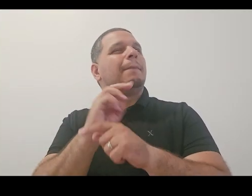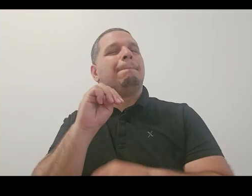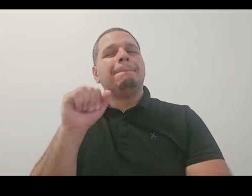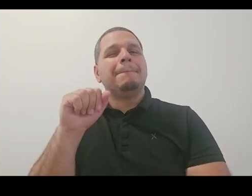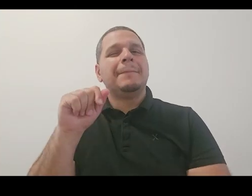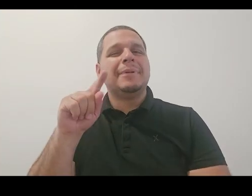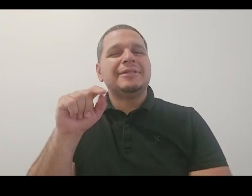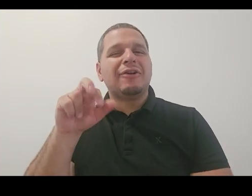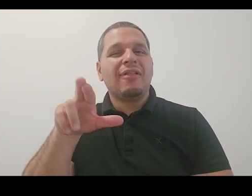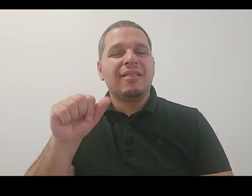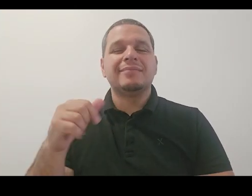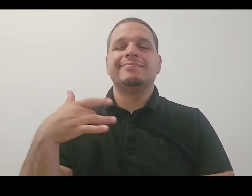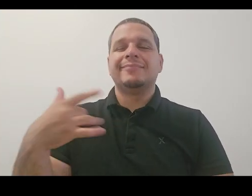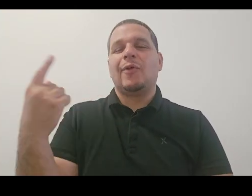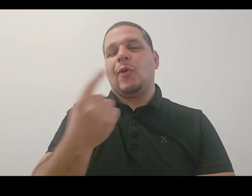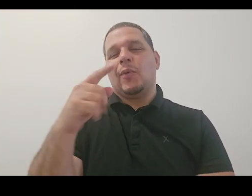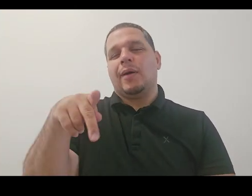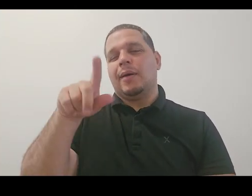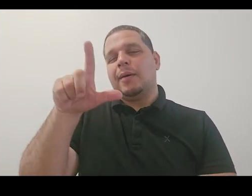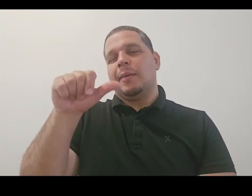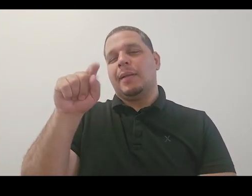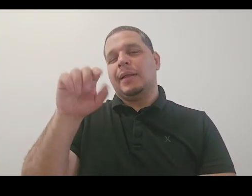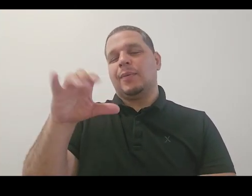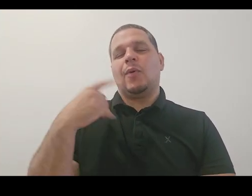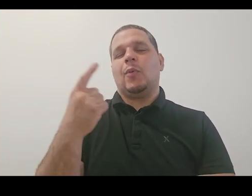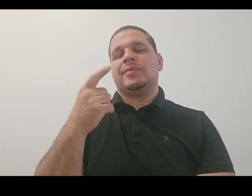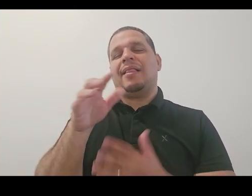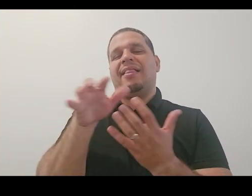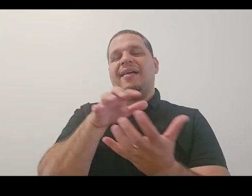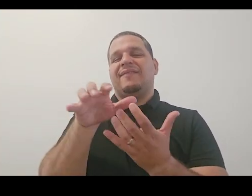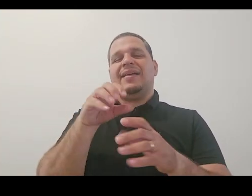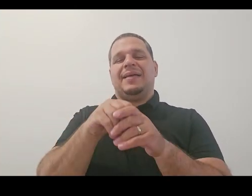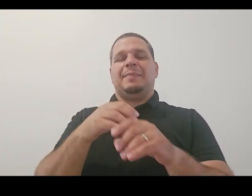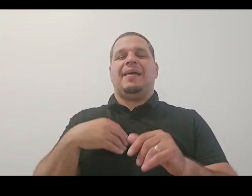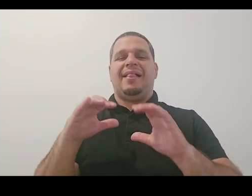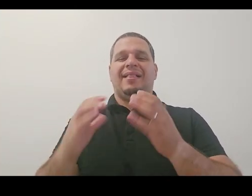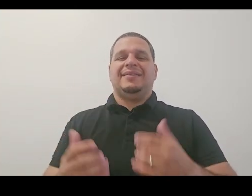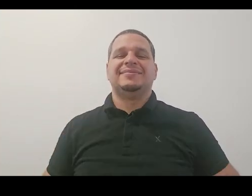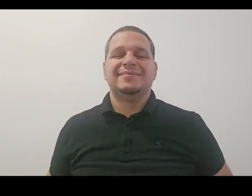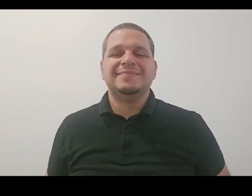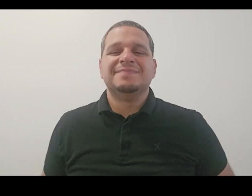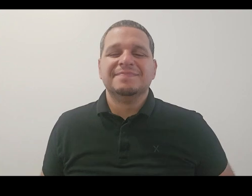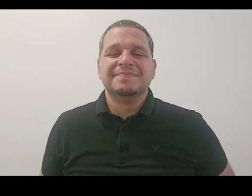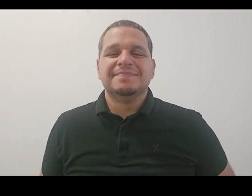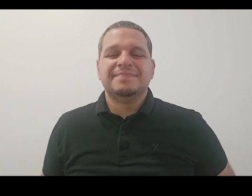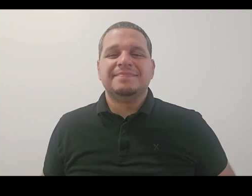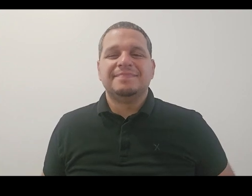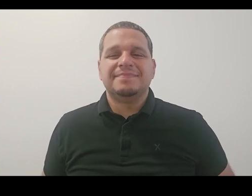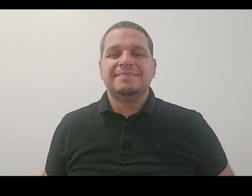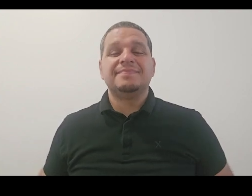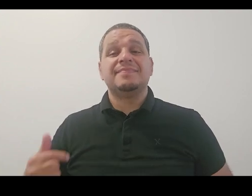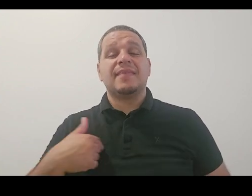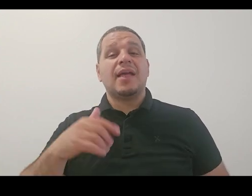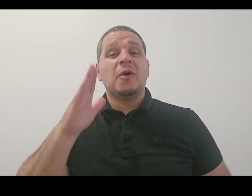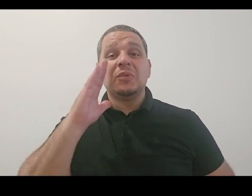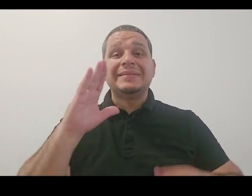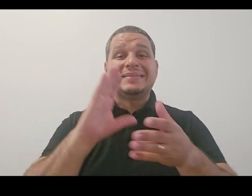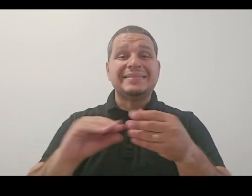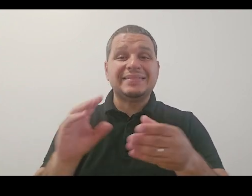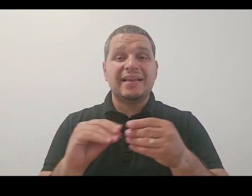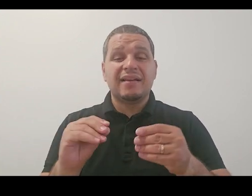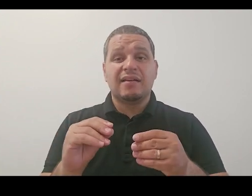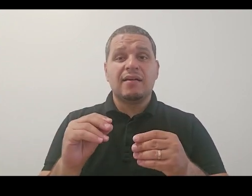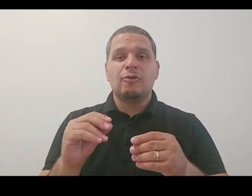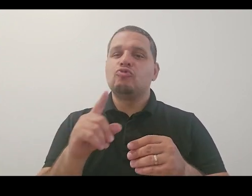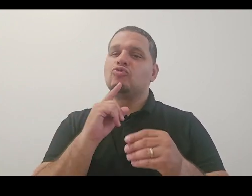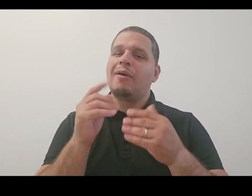usually plastic, and we usually have a big laugh about it in my class sessions. So I would say that it even adds a little